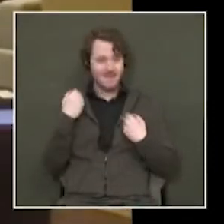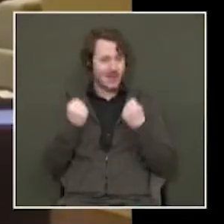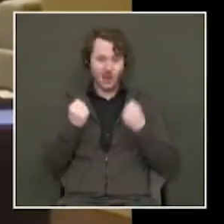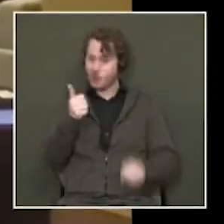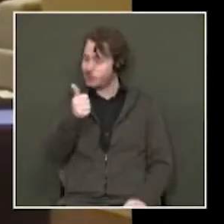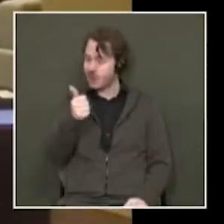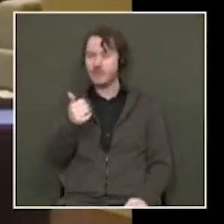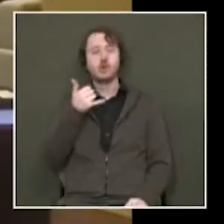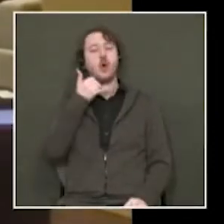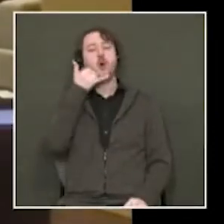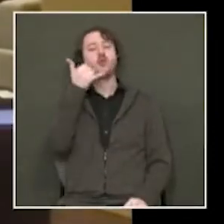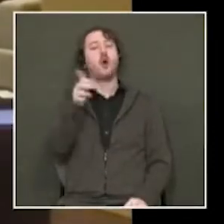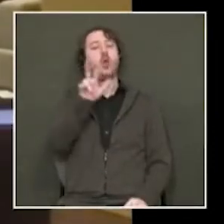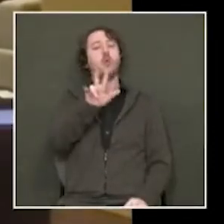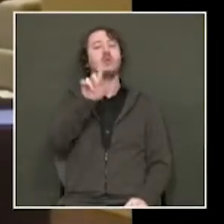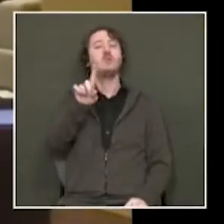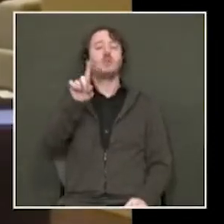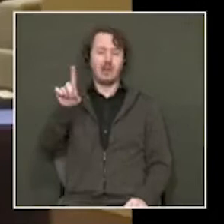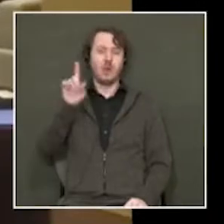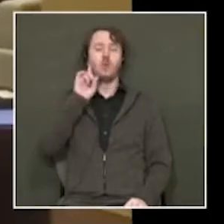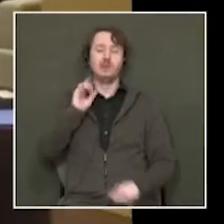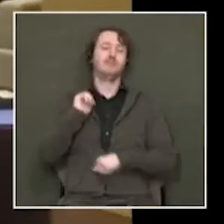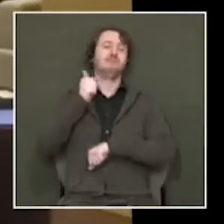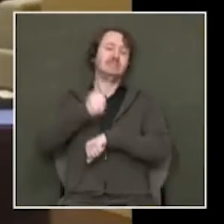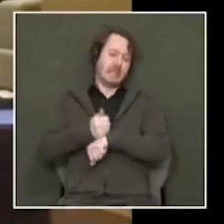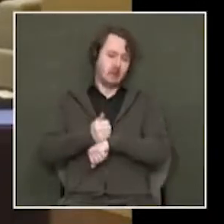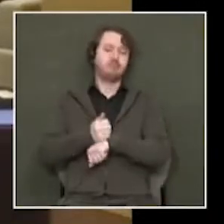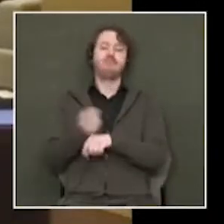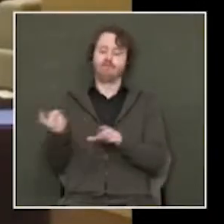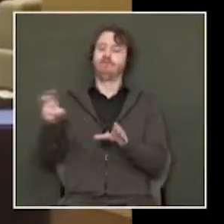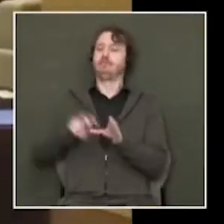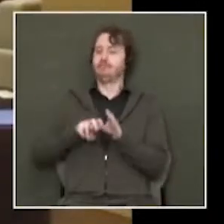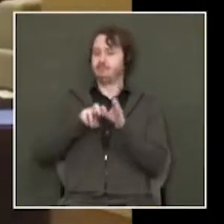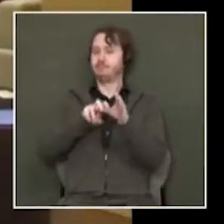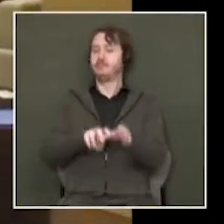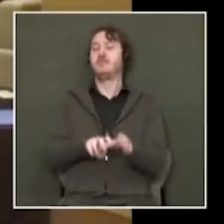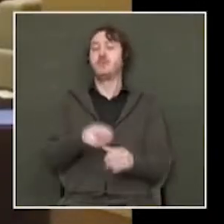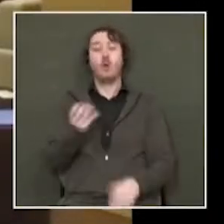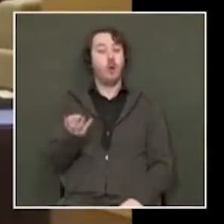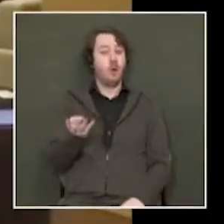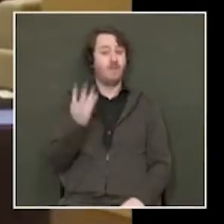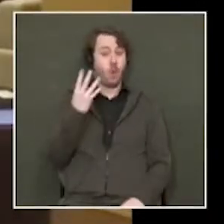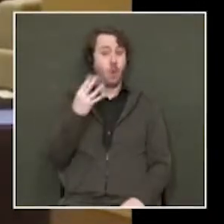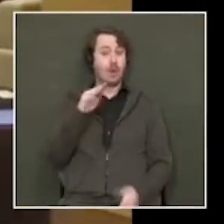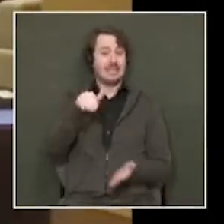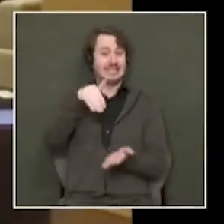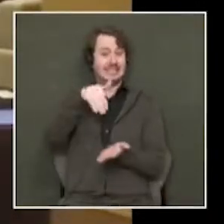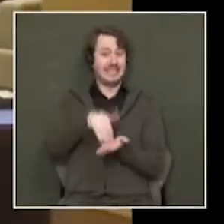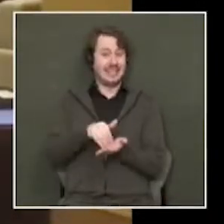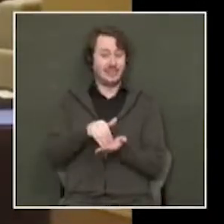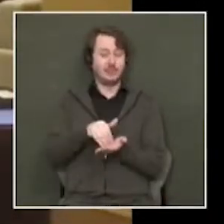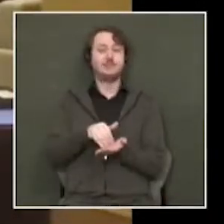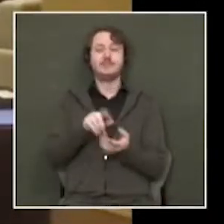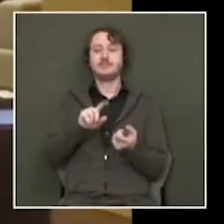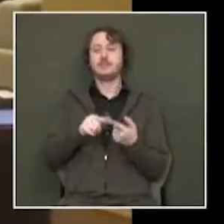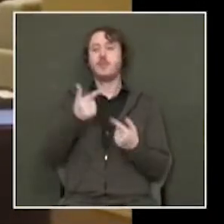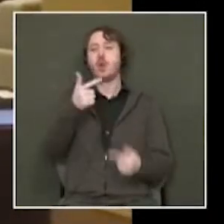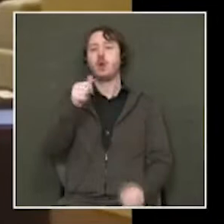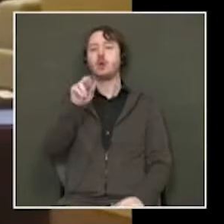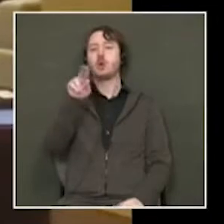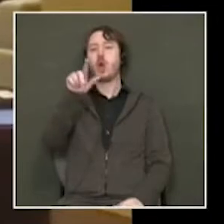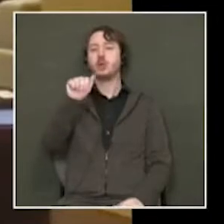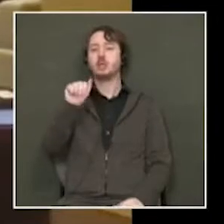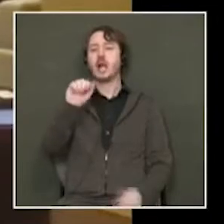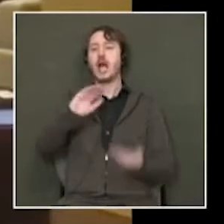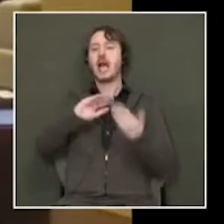contact 311 and we'll coordinate that. The 4 centers are the following. The Garza Community